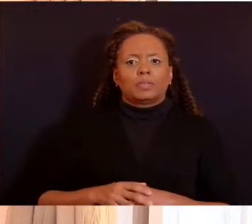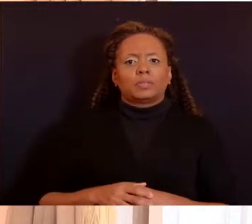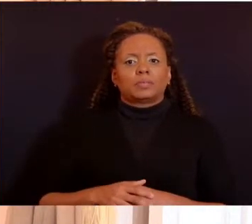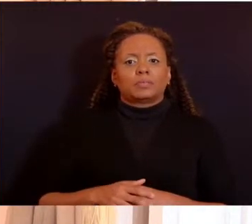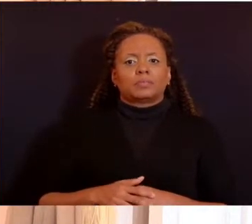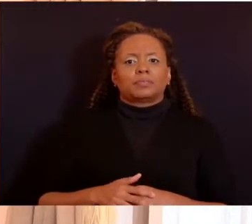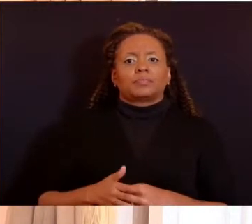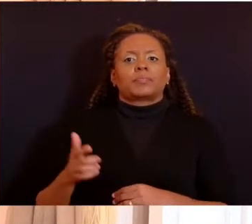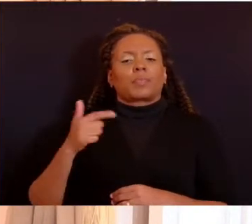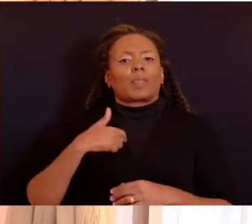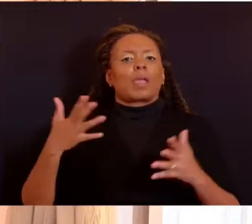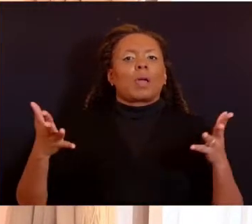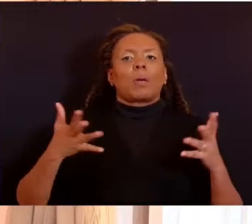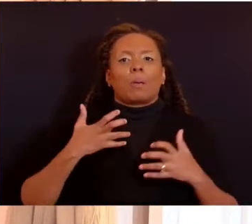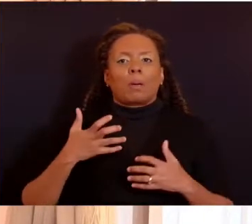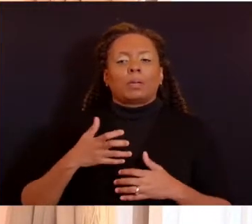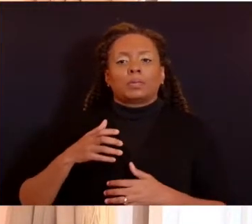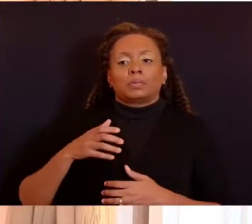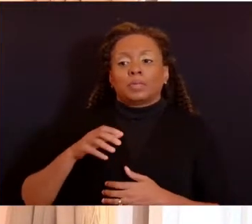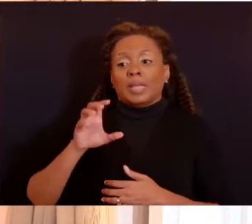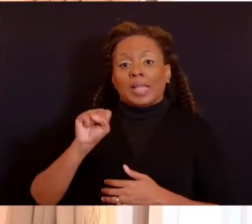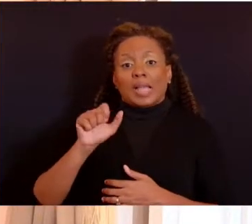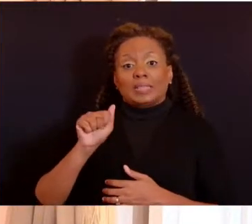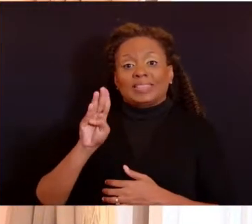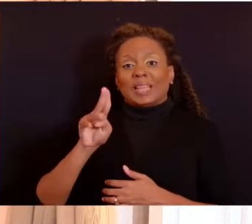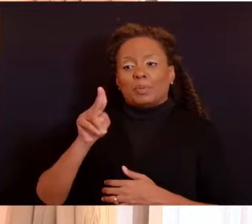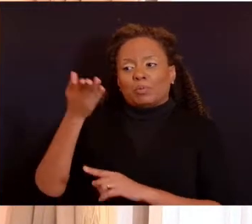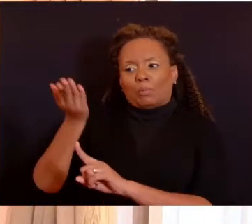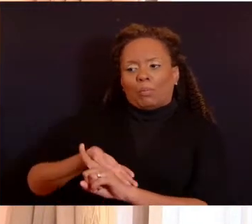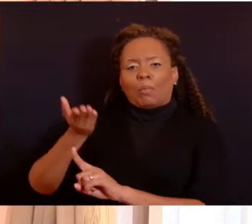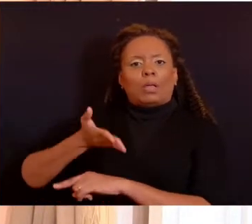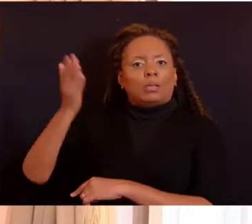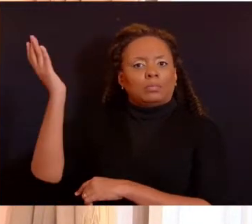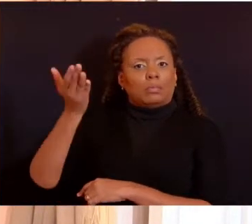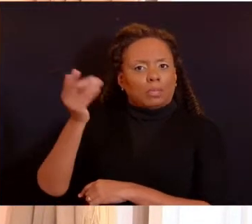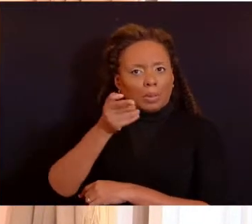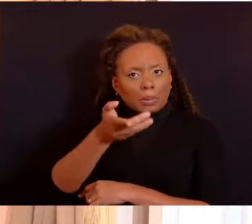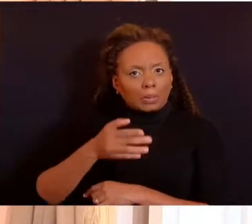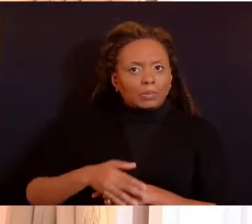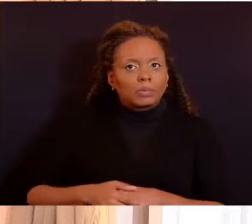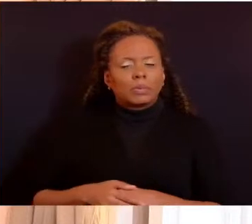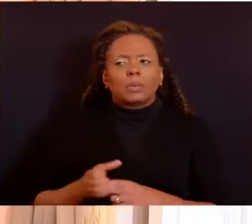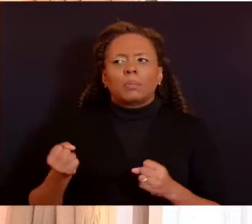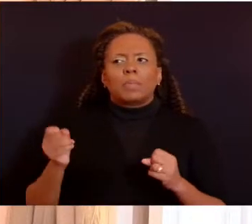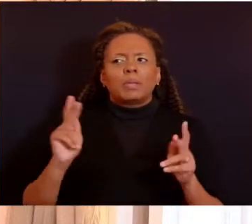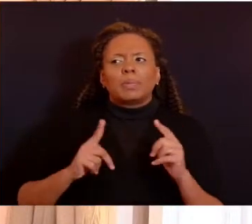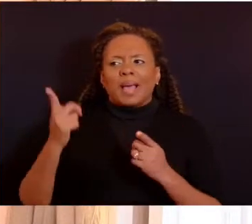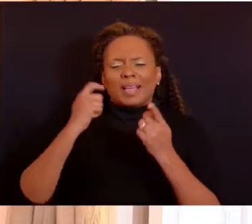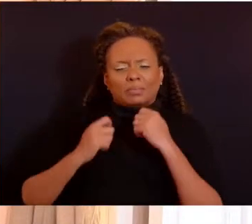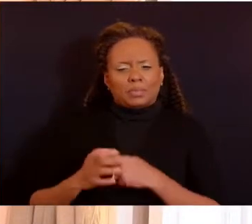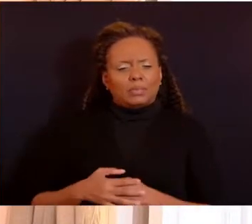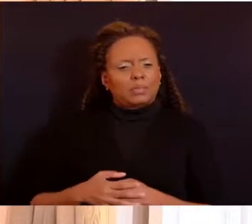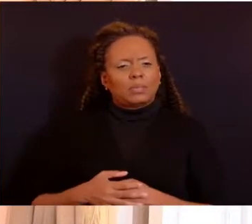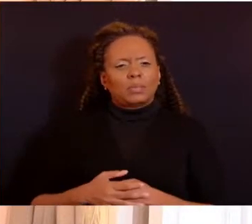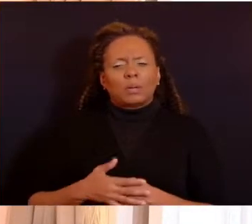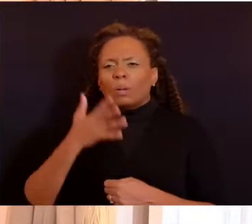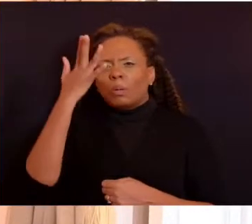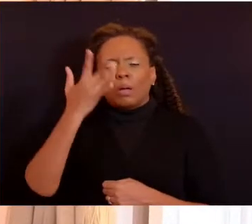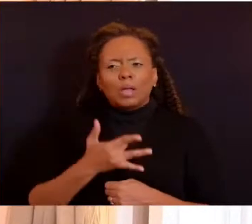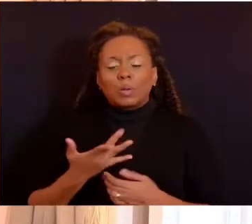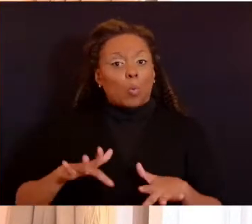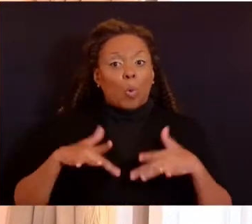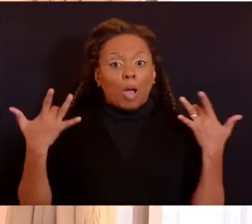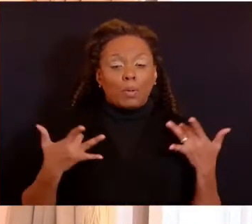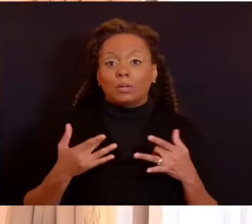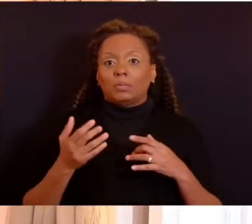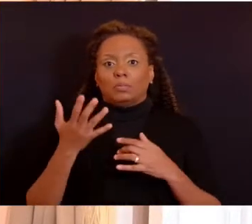fully, because the question that I was asked by many Barbadians today was what happened and how we didn't know about it.